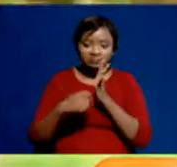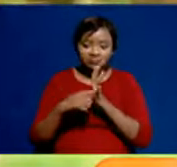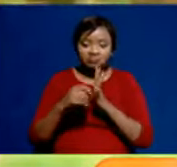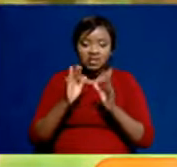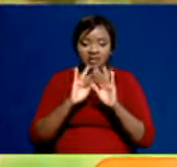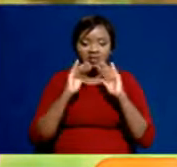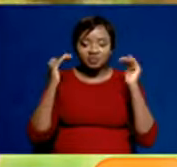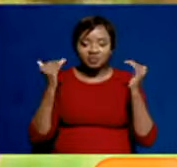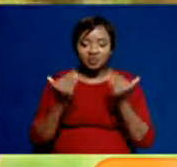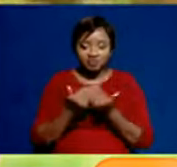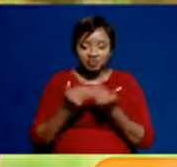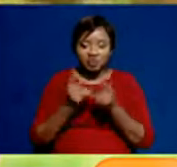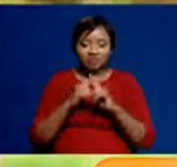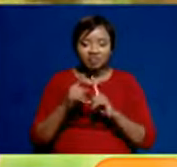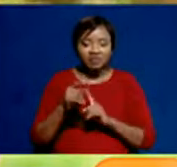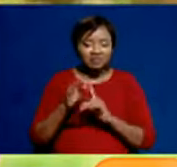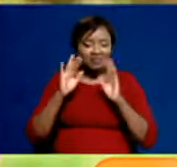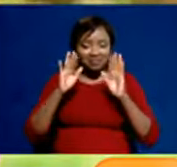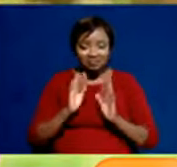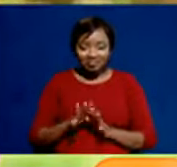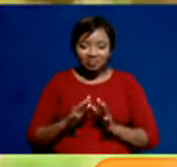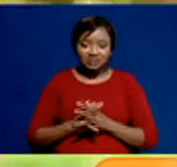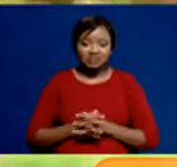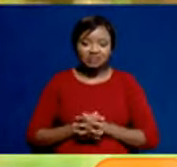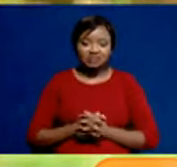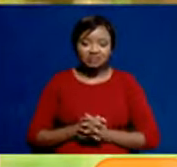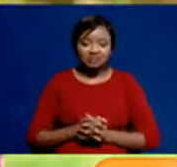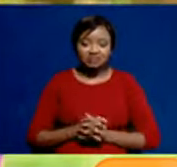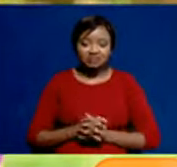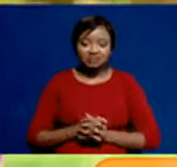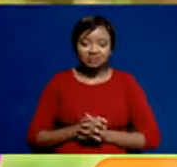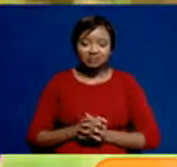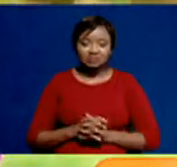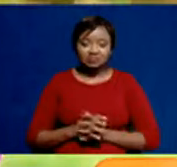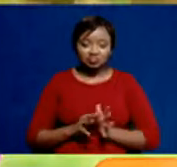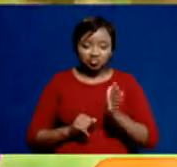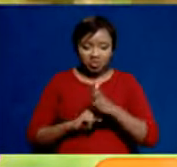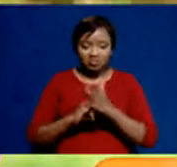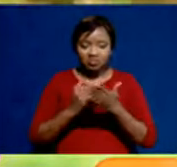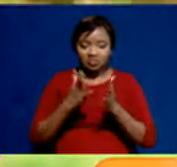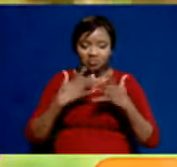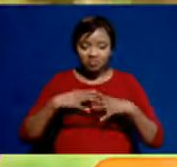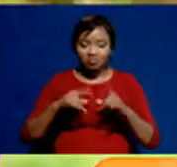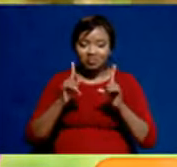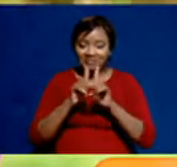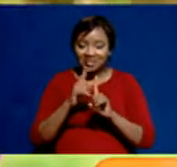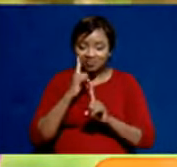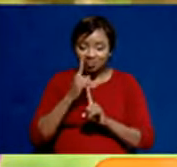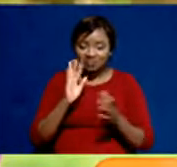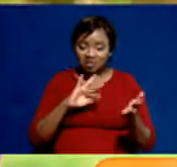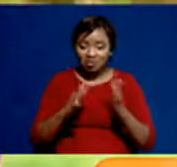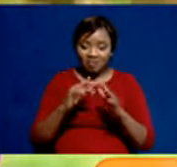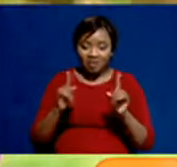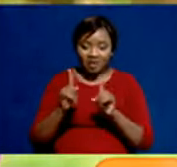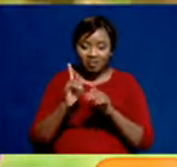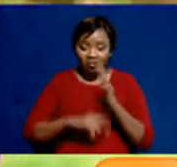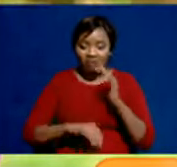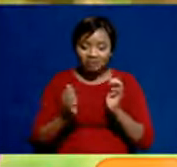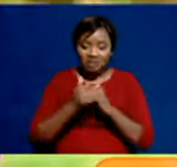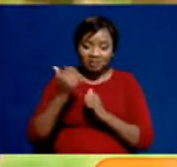painless. And those funds, you know, what used to happen before,